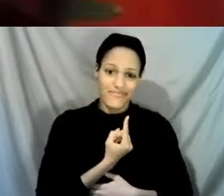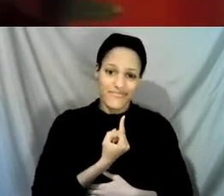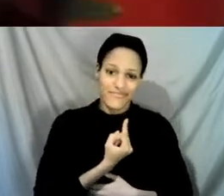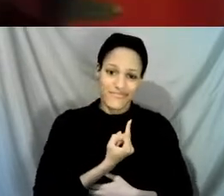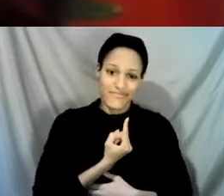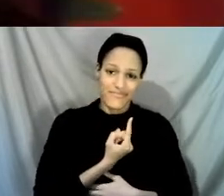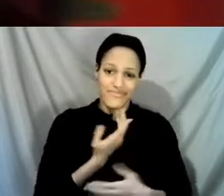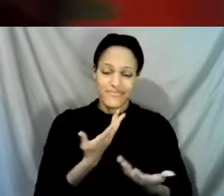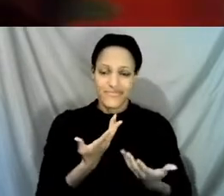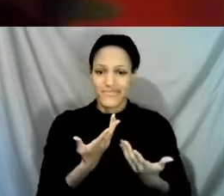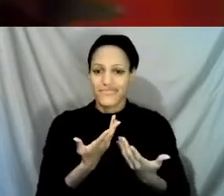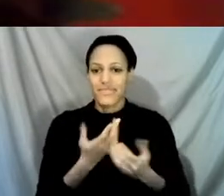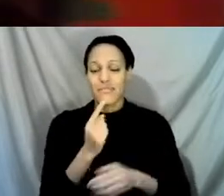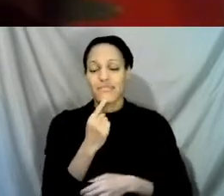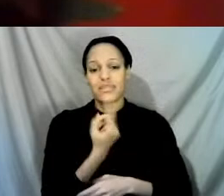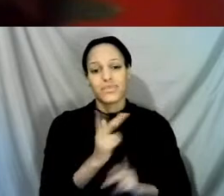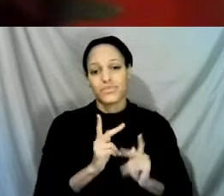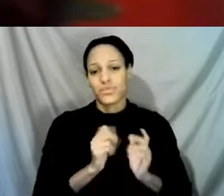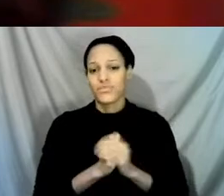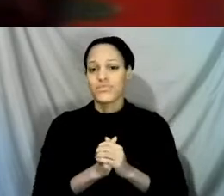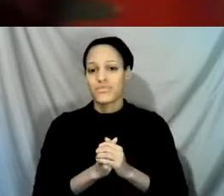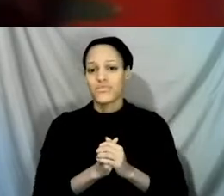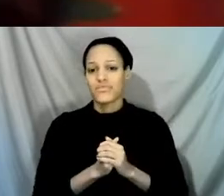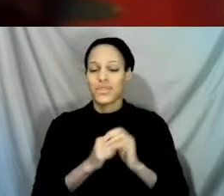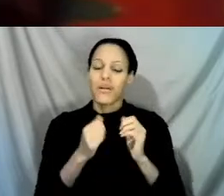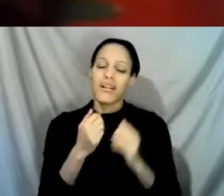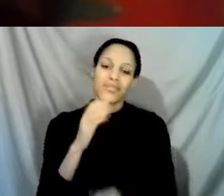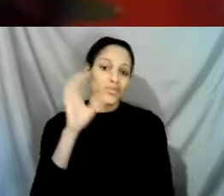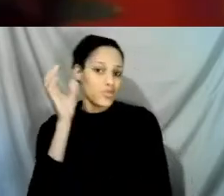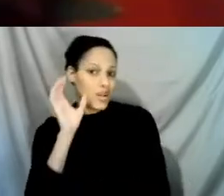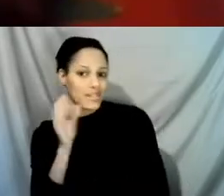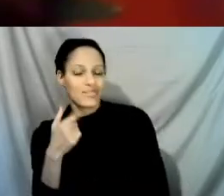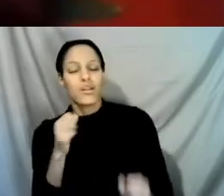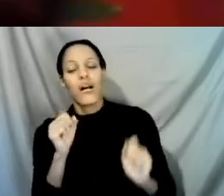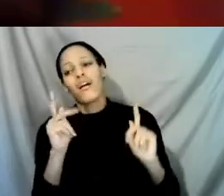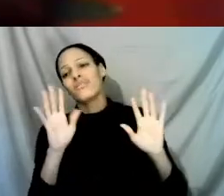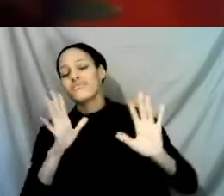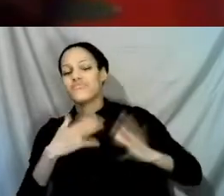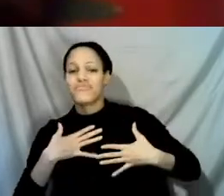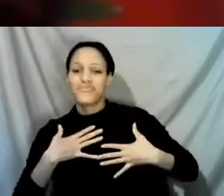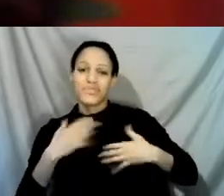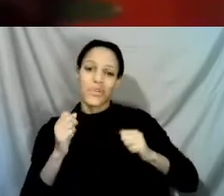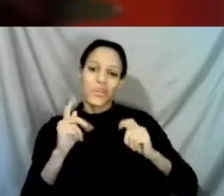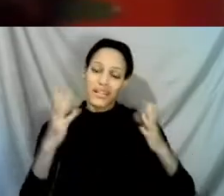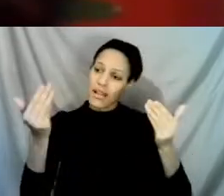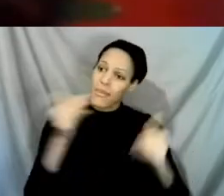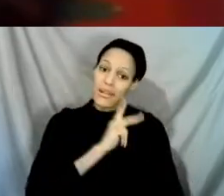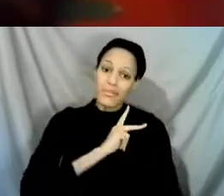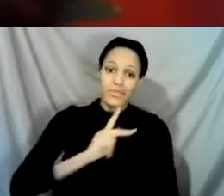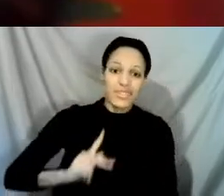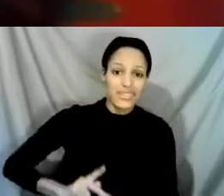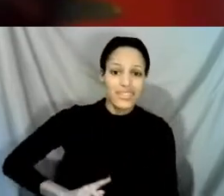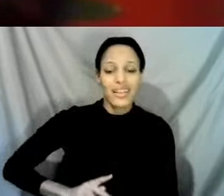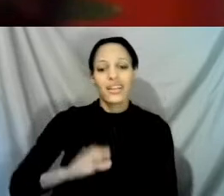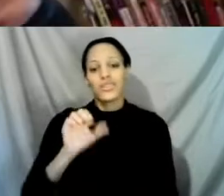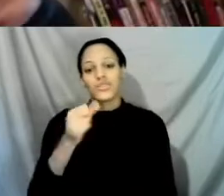Come on back, Sharron. Come on back, Princess. And as they're coming, Miss Sandra, there are a lot of people